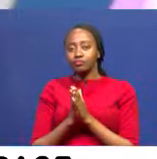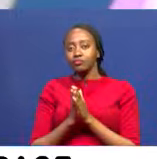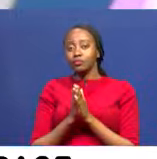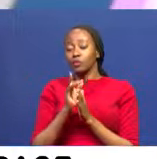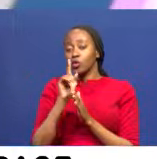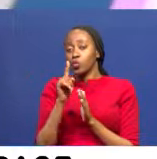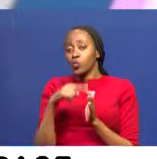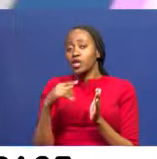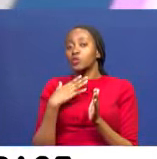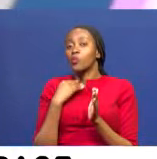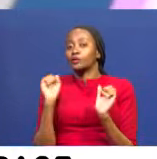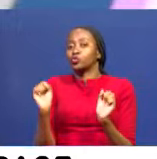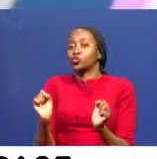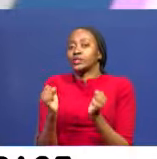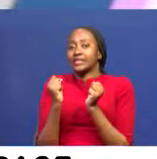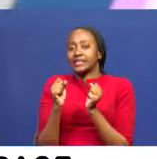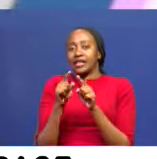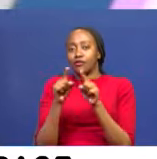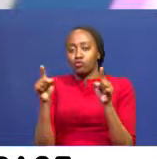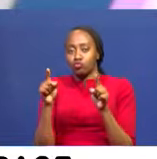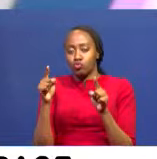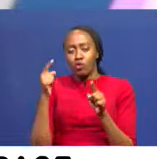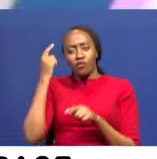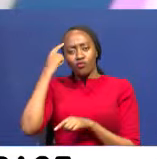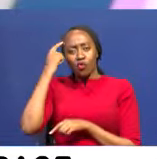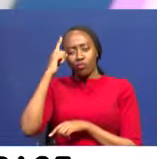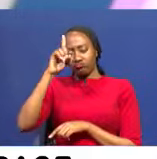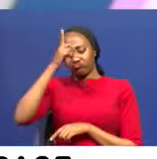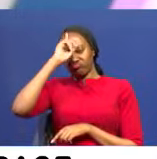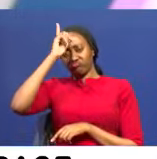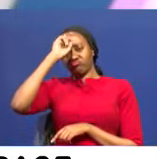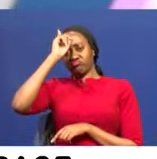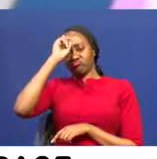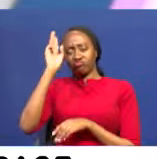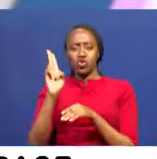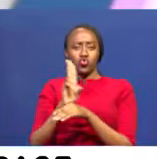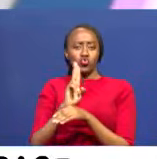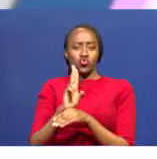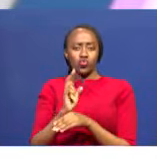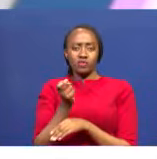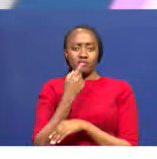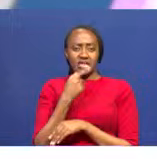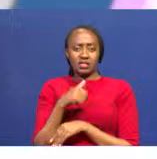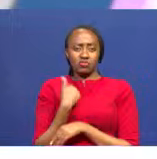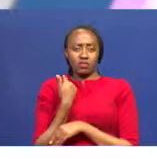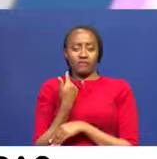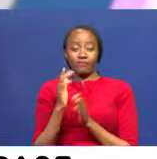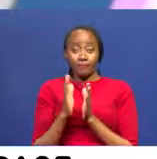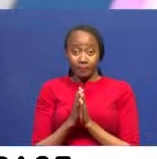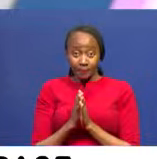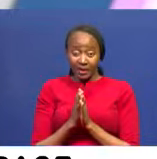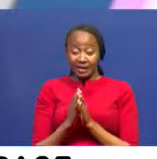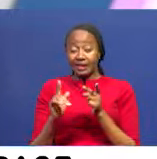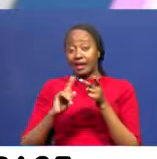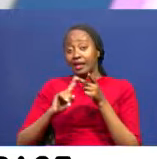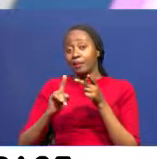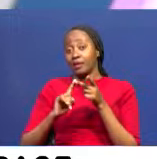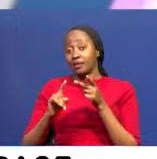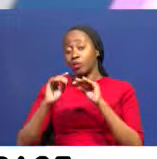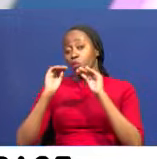saving you from irrational antimicrobial use. In addition to that, we are doing a lot of